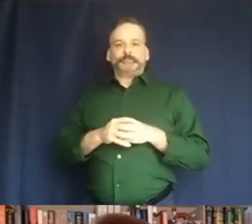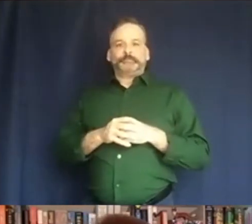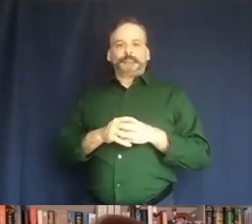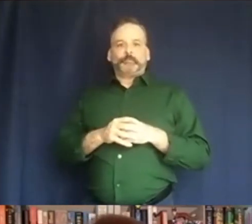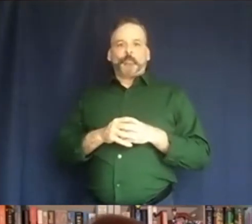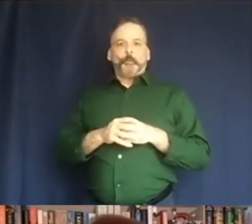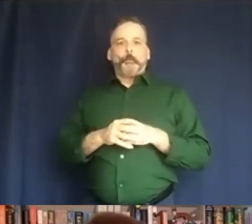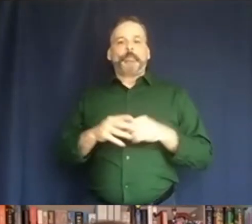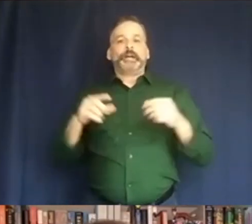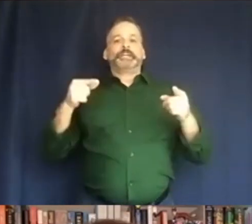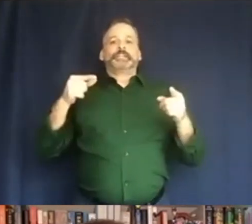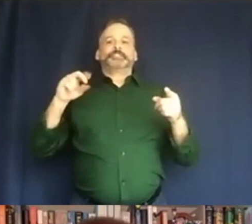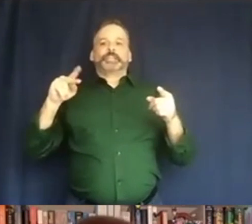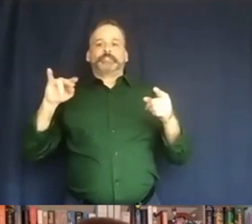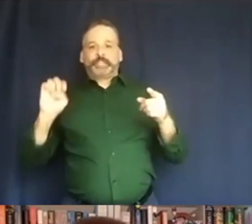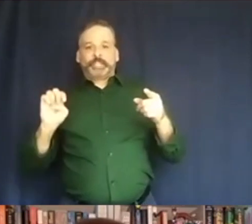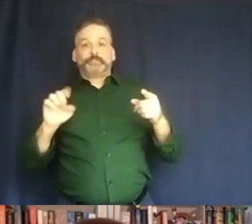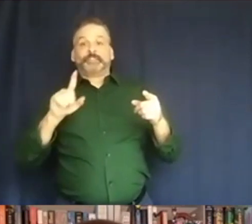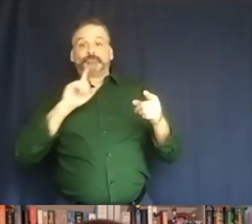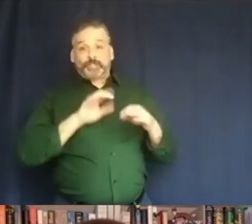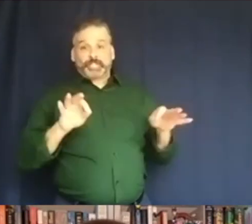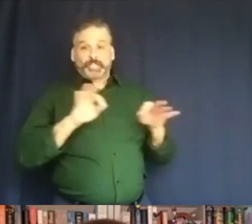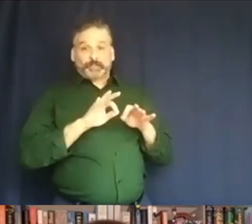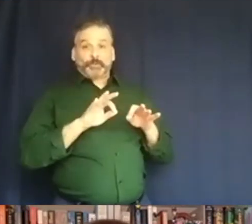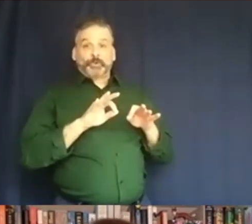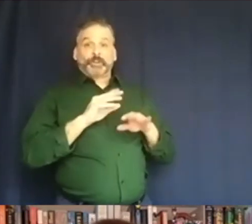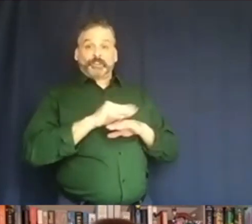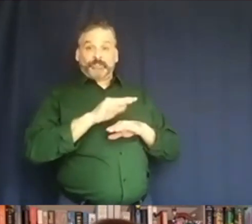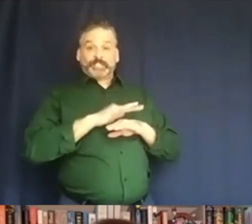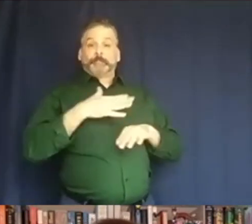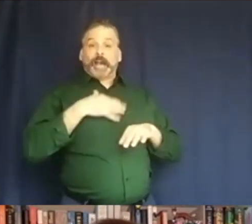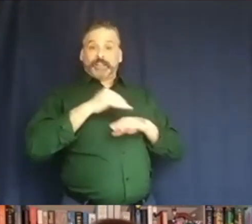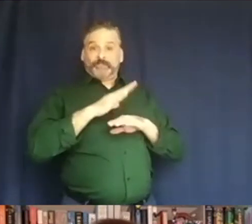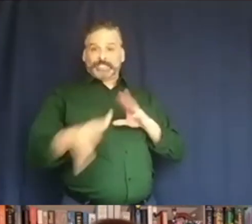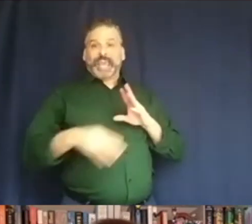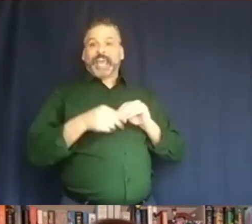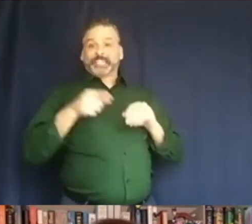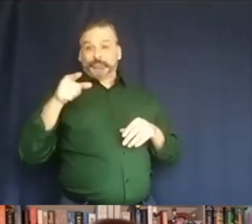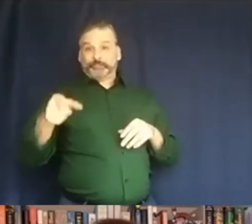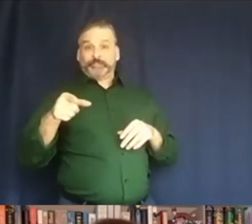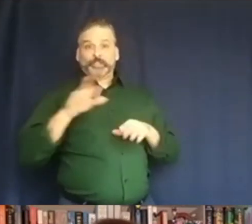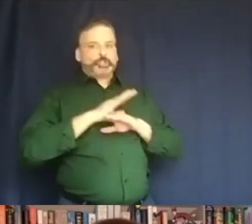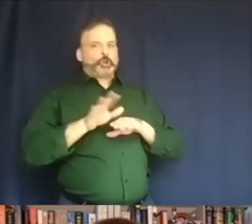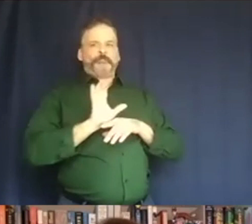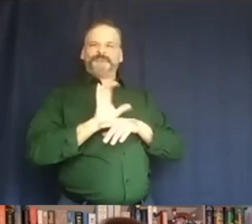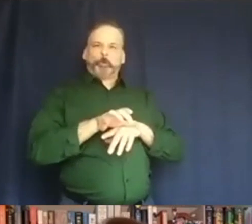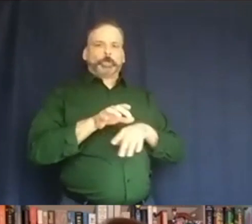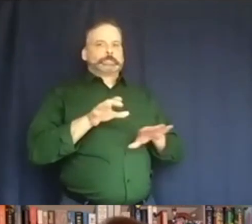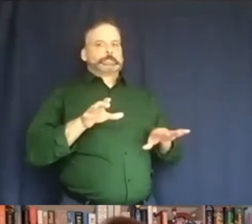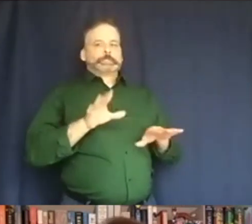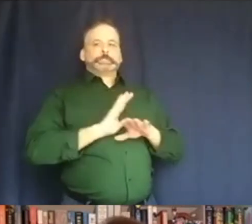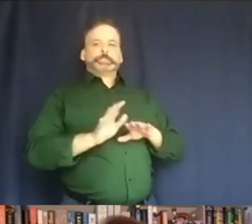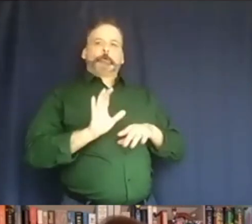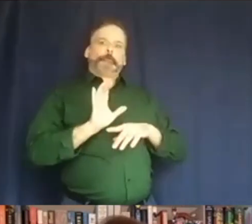And that is really important advice. And my piece of advice kind of piggybacks off that, which is don't force it. Don't make